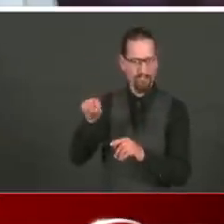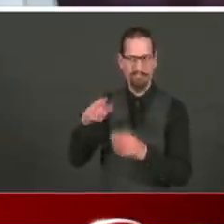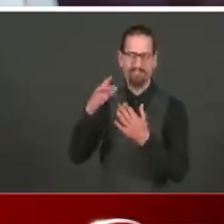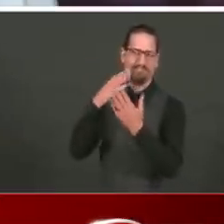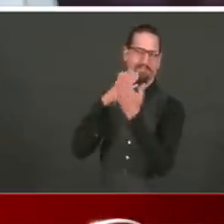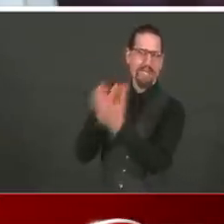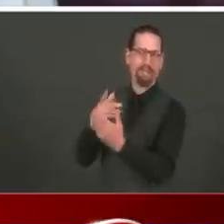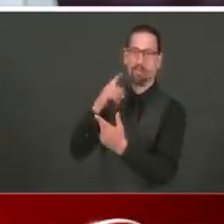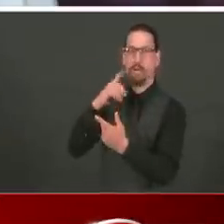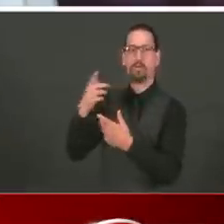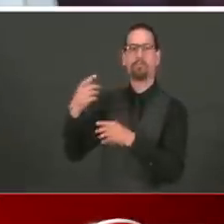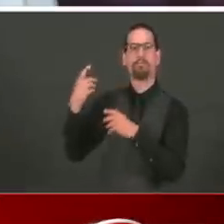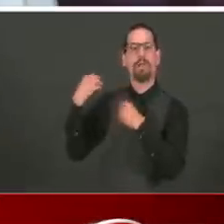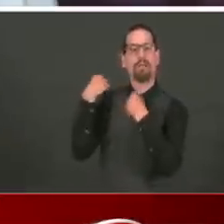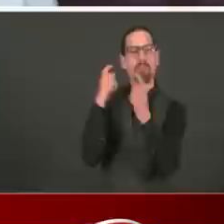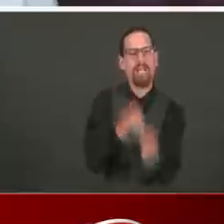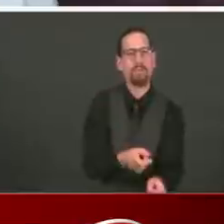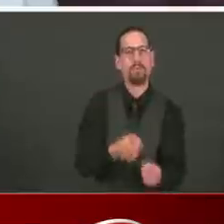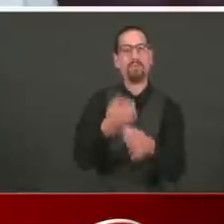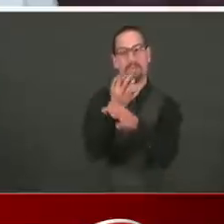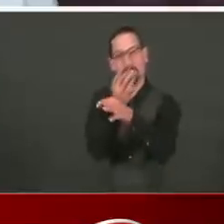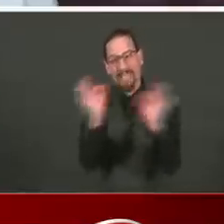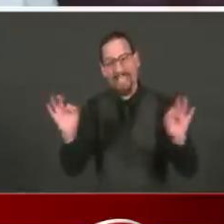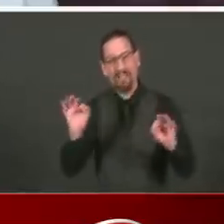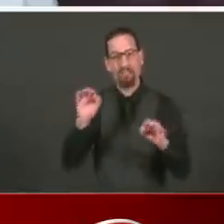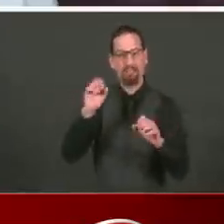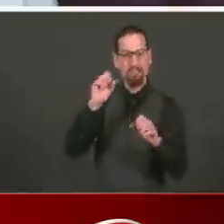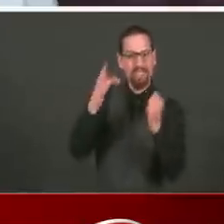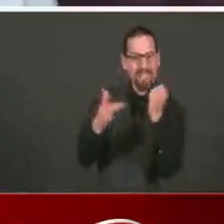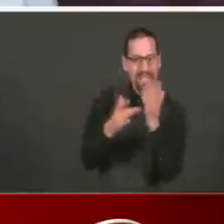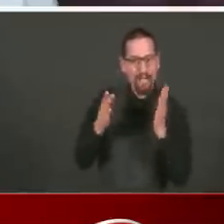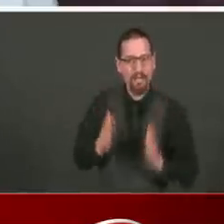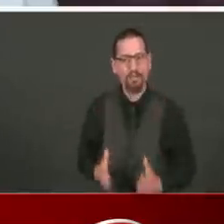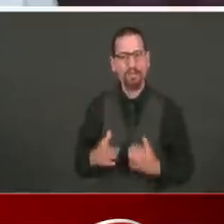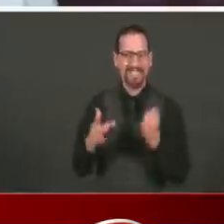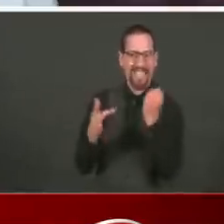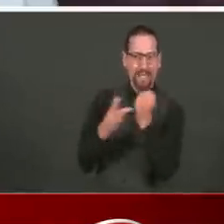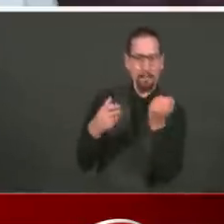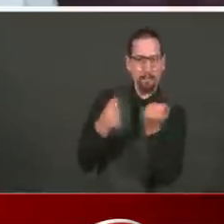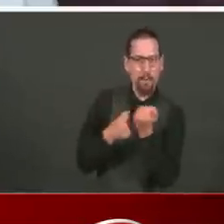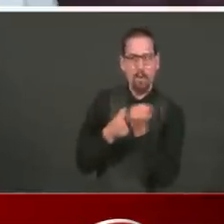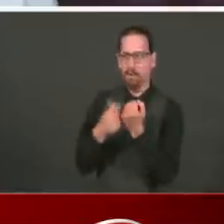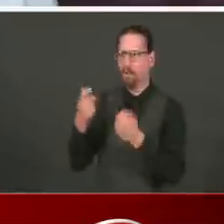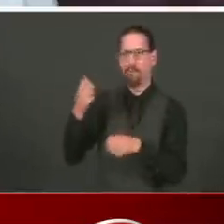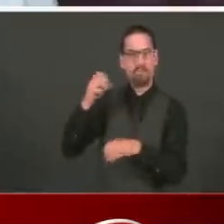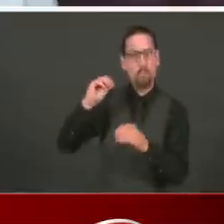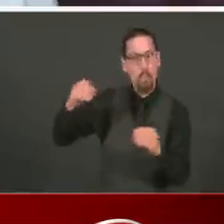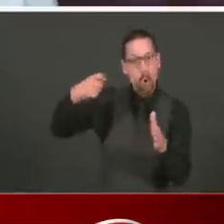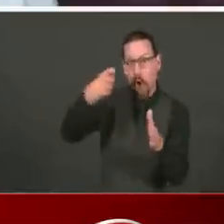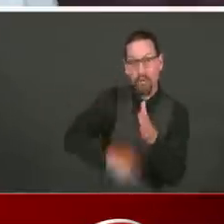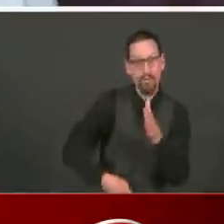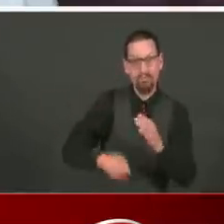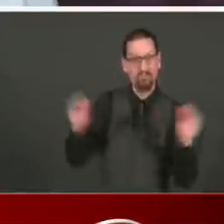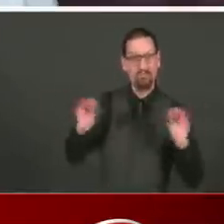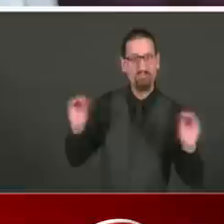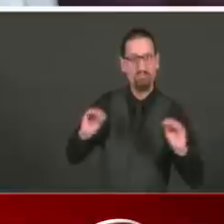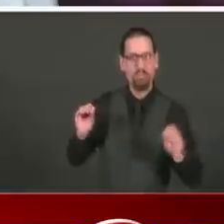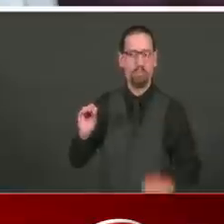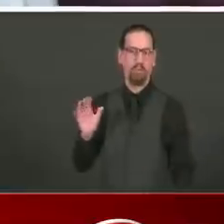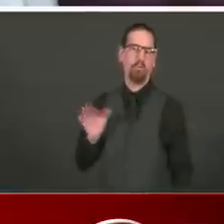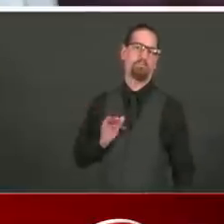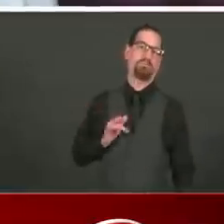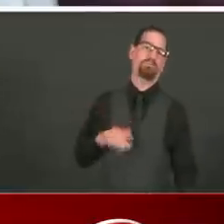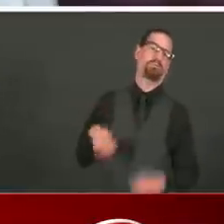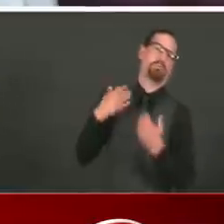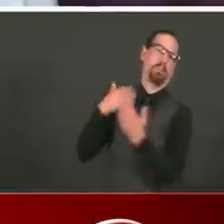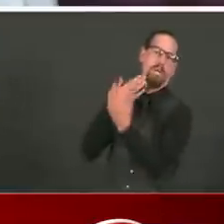of free help, tech help, to get this app up and running. I would say that the building